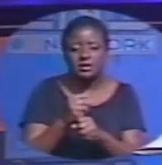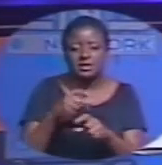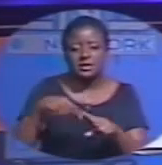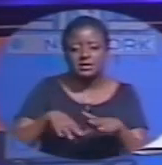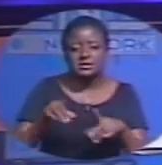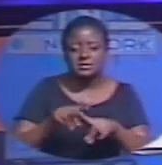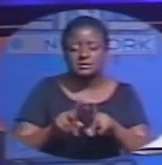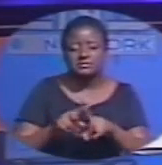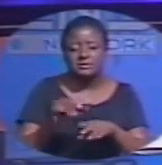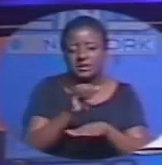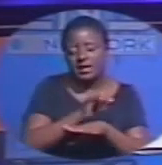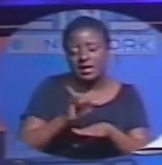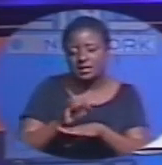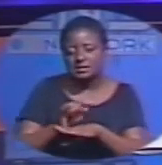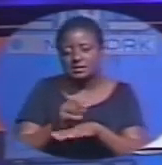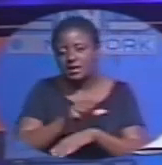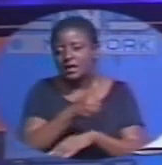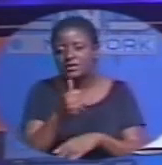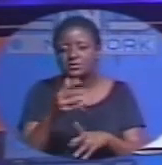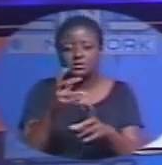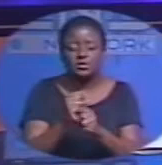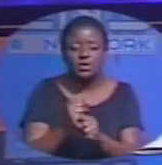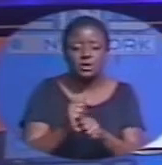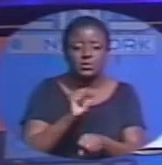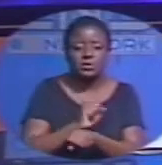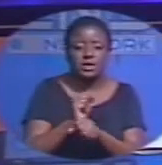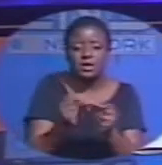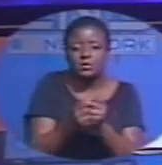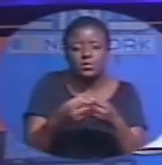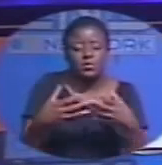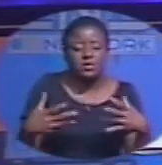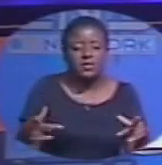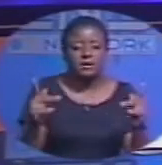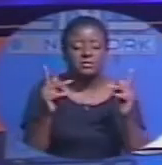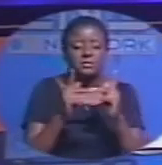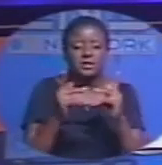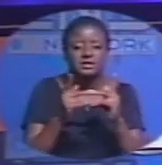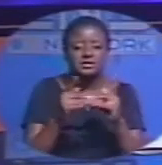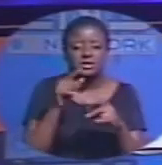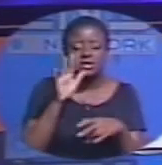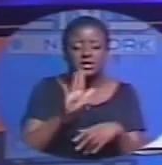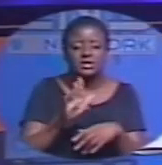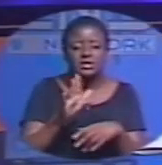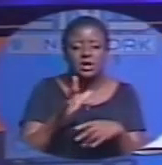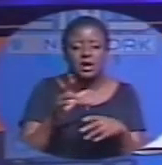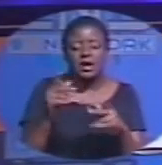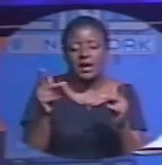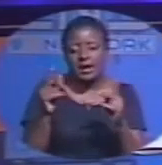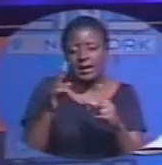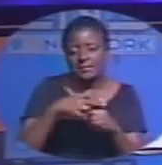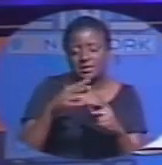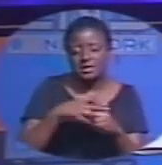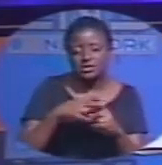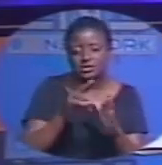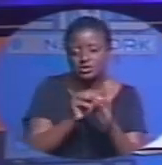working without permits. Employers are reminded that applications must be submitted 6 weeks before the permit